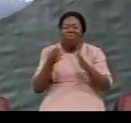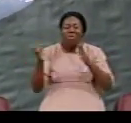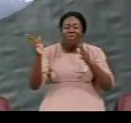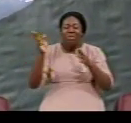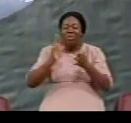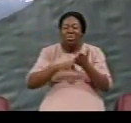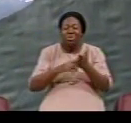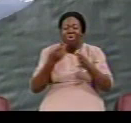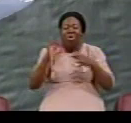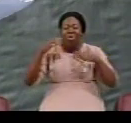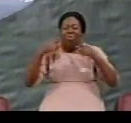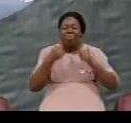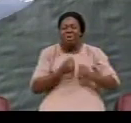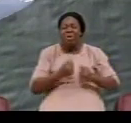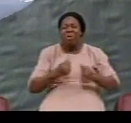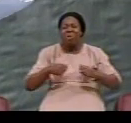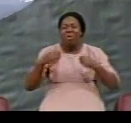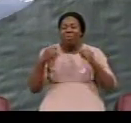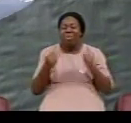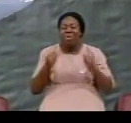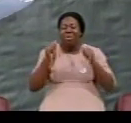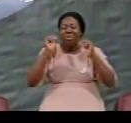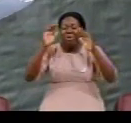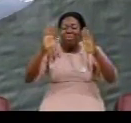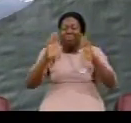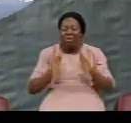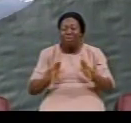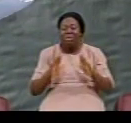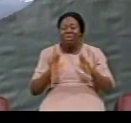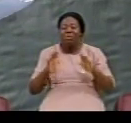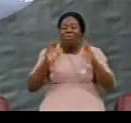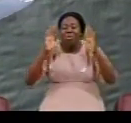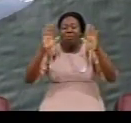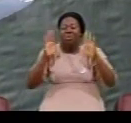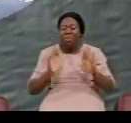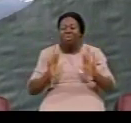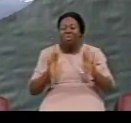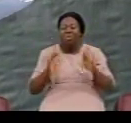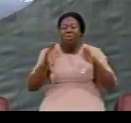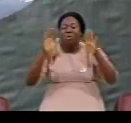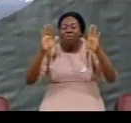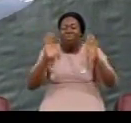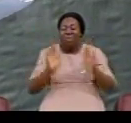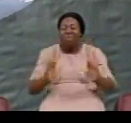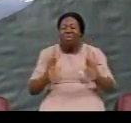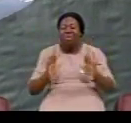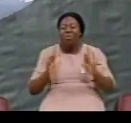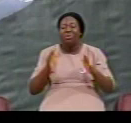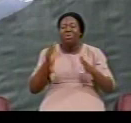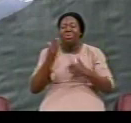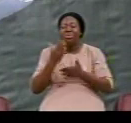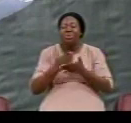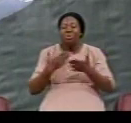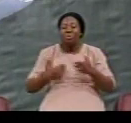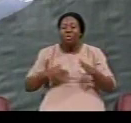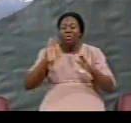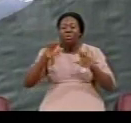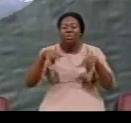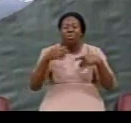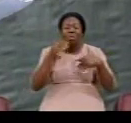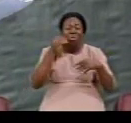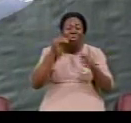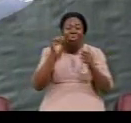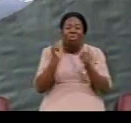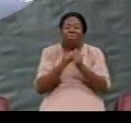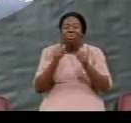power. Power. Miracle, miracle, miracle, miracle. Somebody will go home with miracle today. If